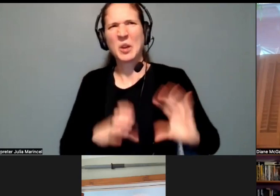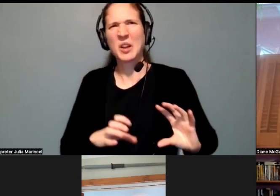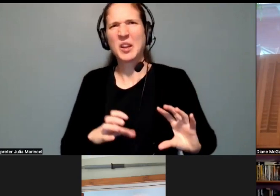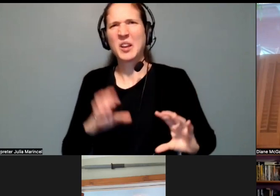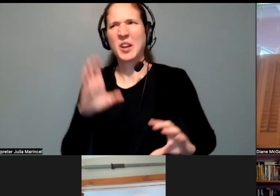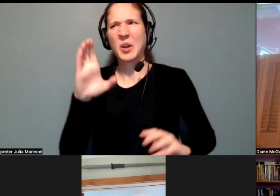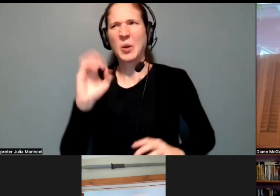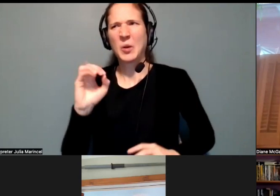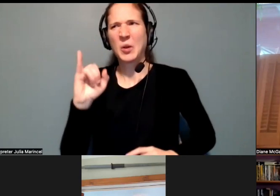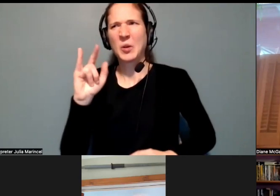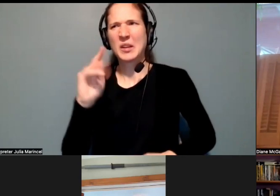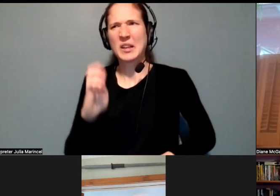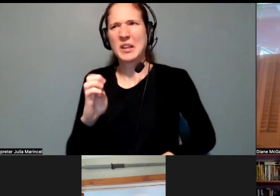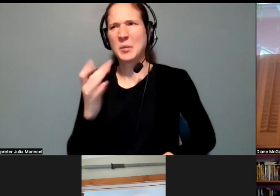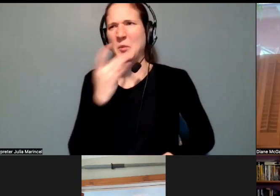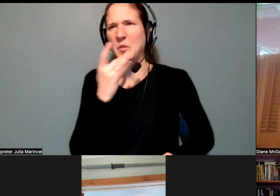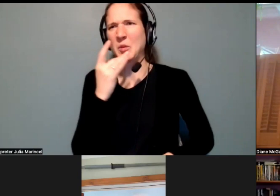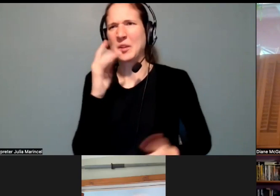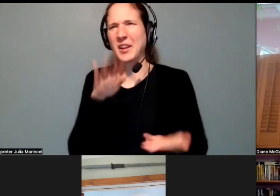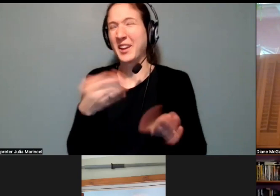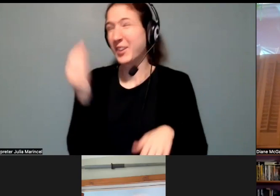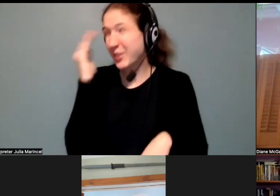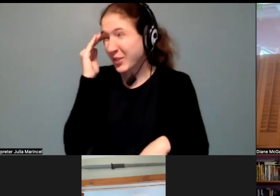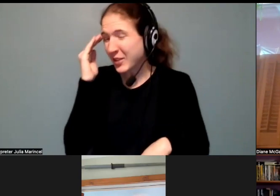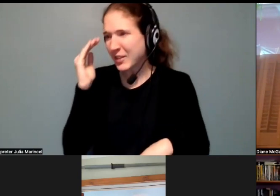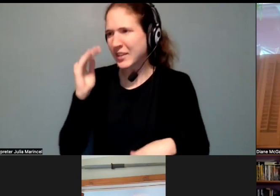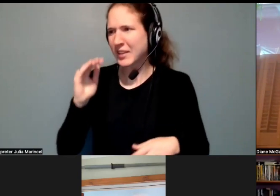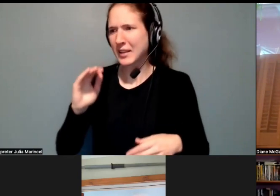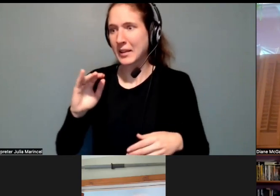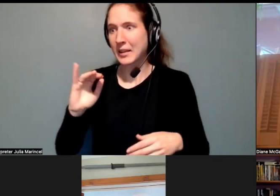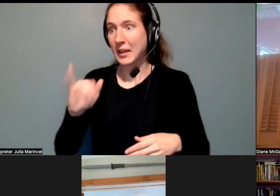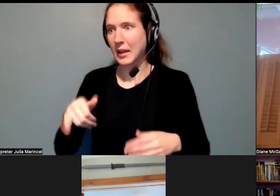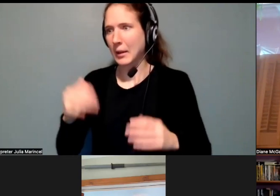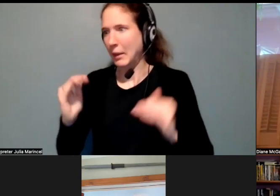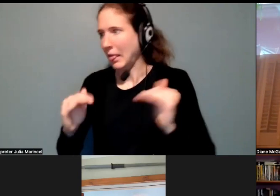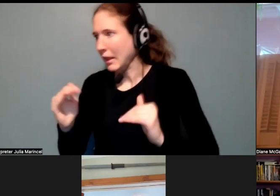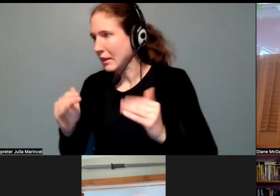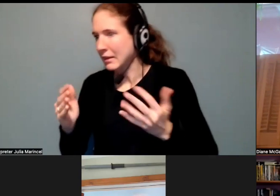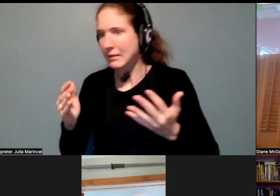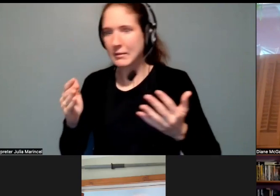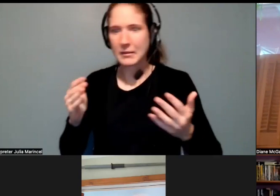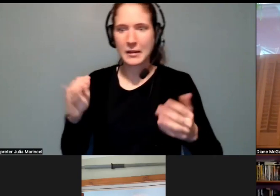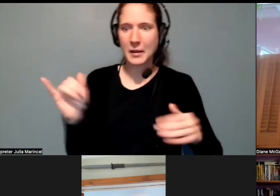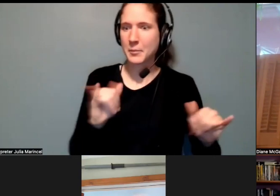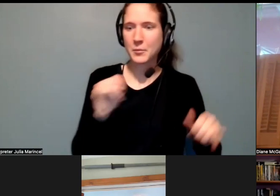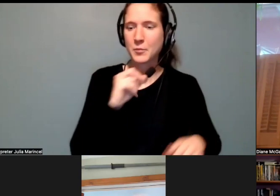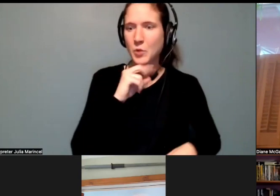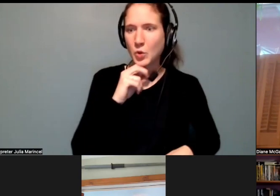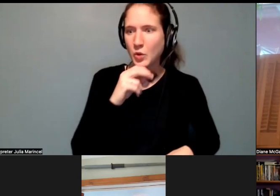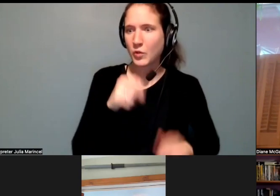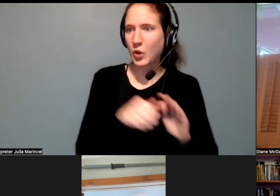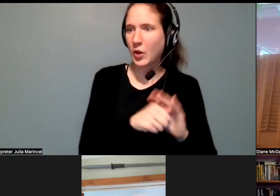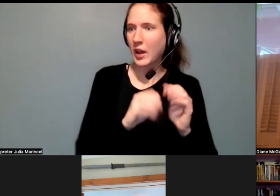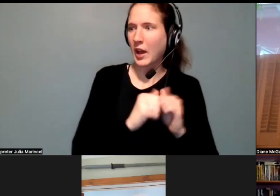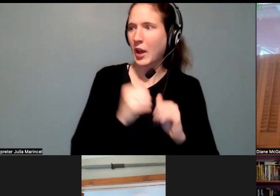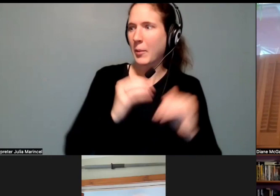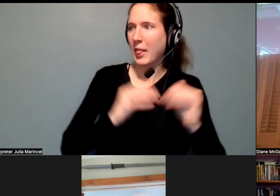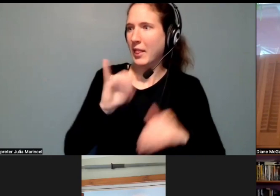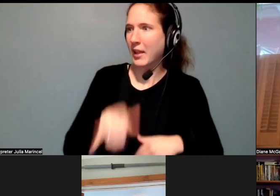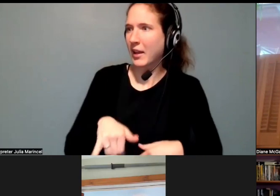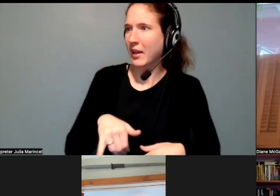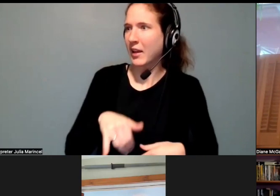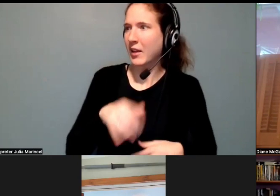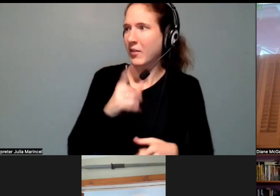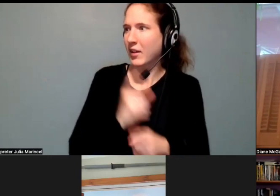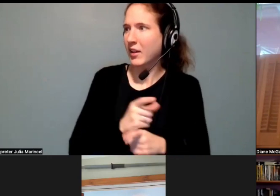Yeah. it's finding that balance with turtles and frogs must be difficult too, because you're Yeah. relying on wetlands, which people